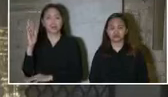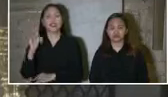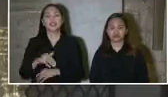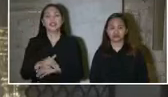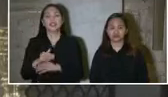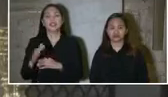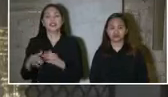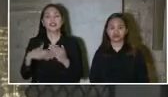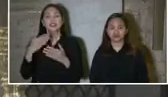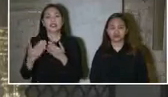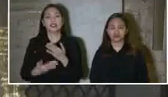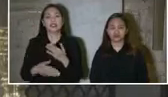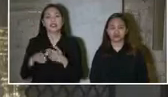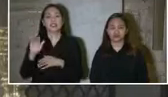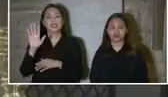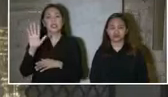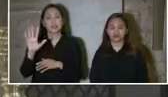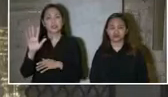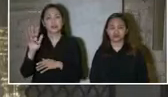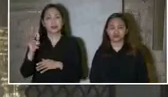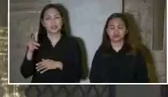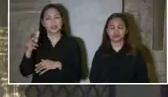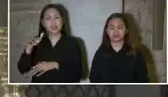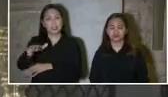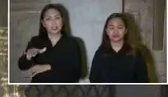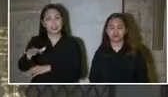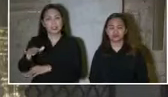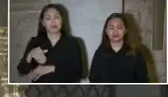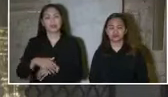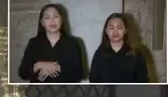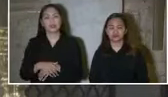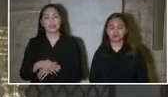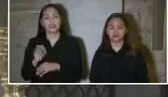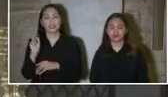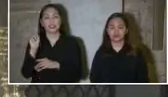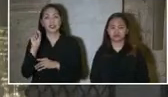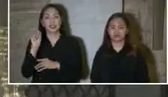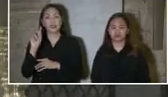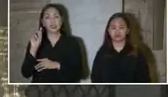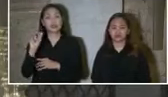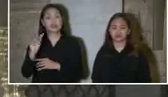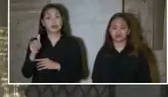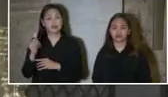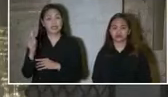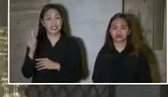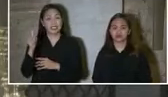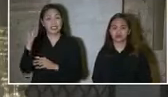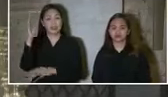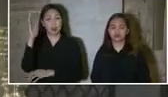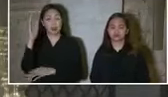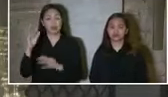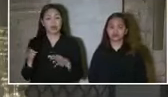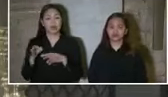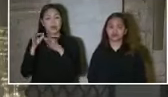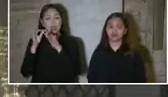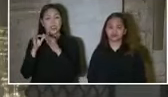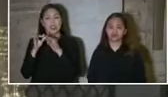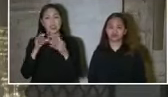afternoon at 5:30 p.m. The 12:10 p.m. Mass will be presided by